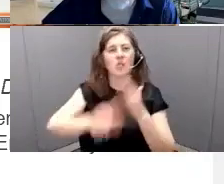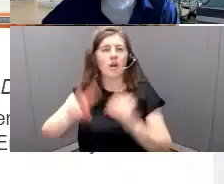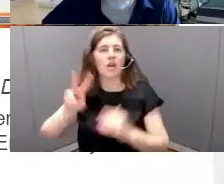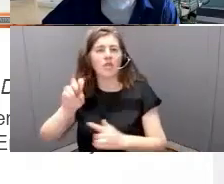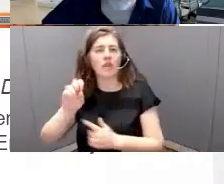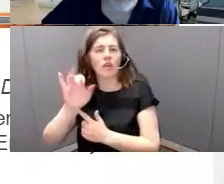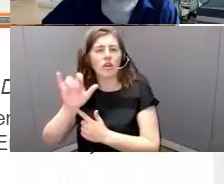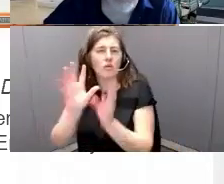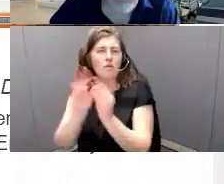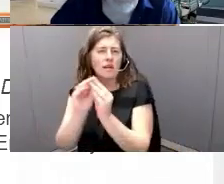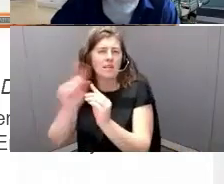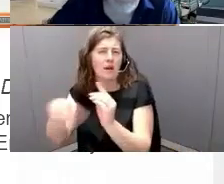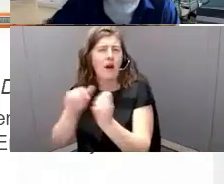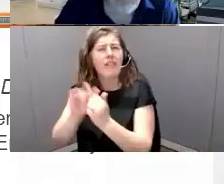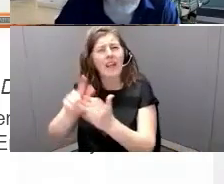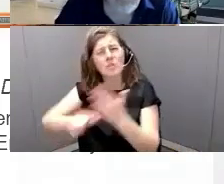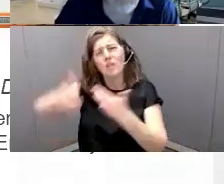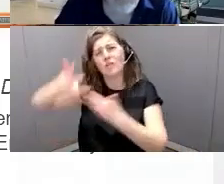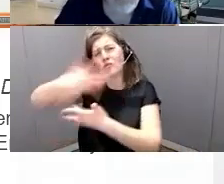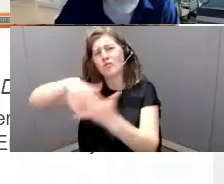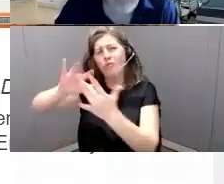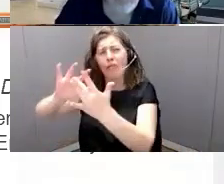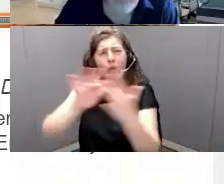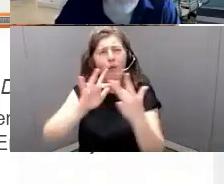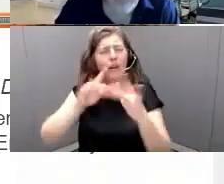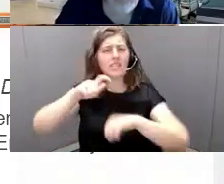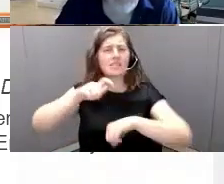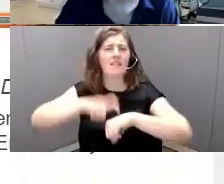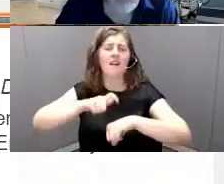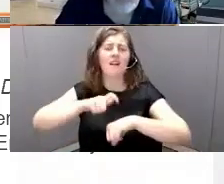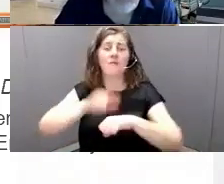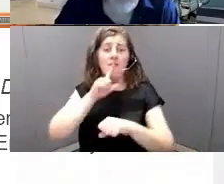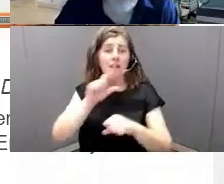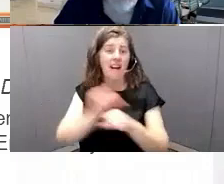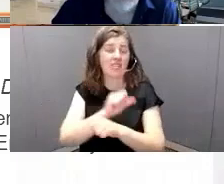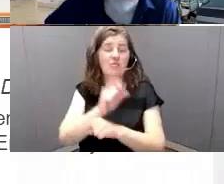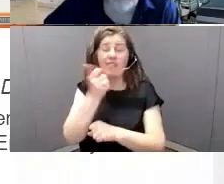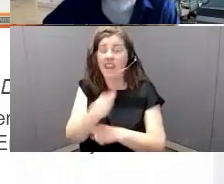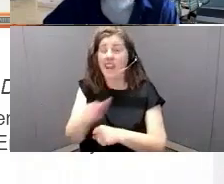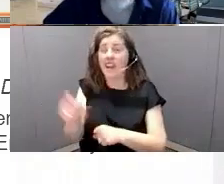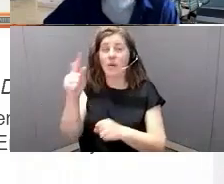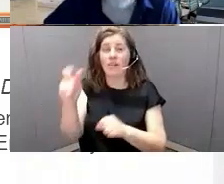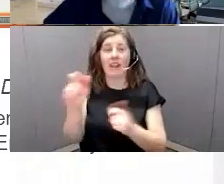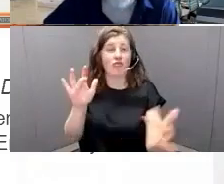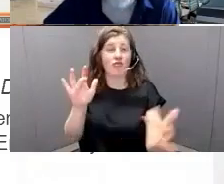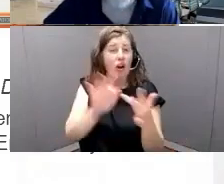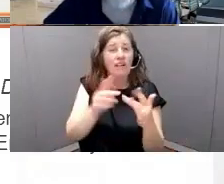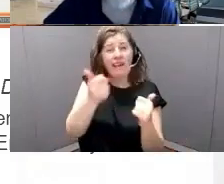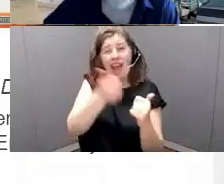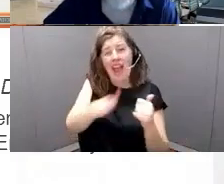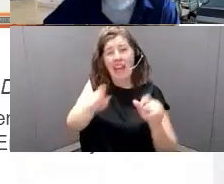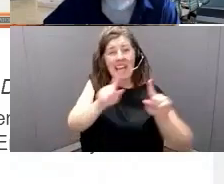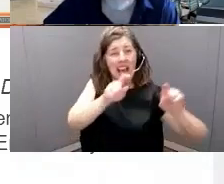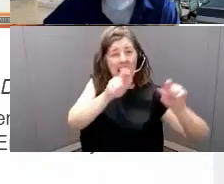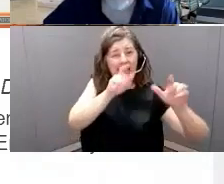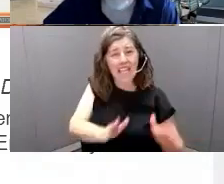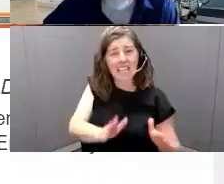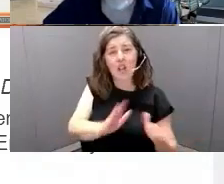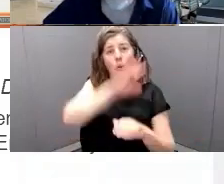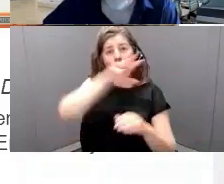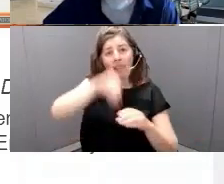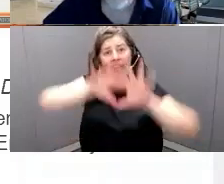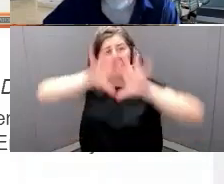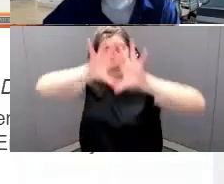all about. Lots of social networking time. Actually, anyone can contact any attendee within the